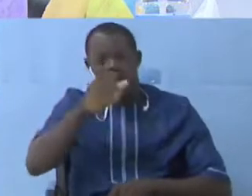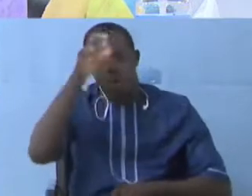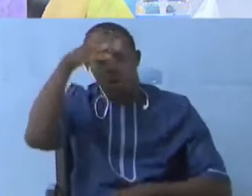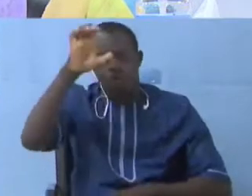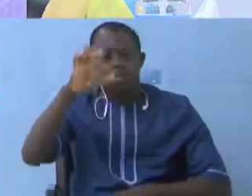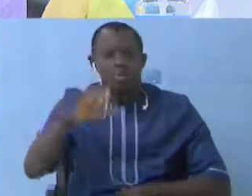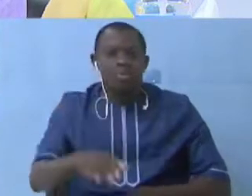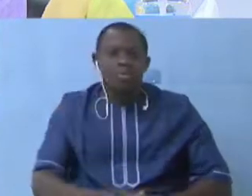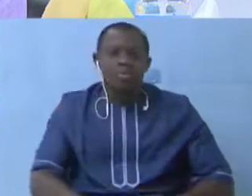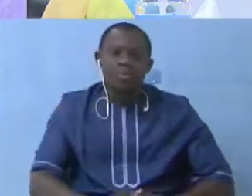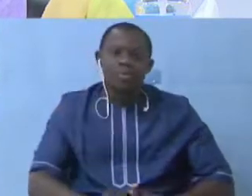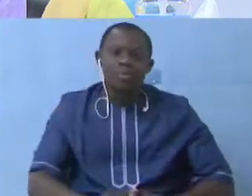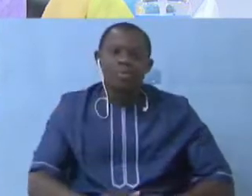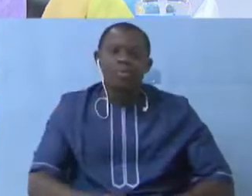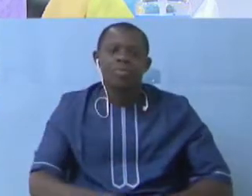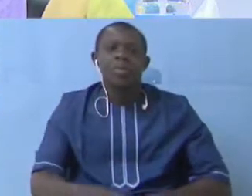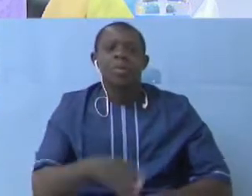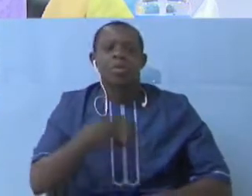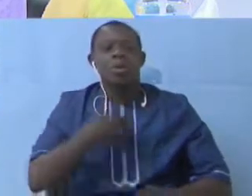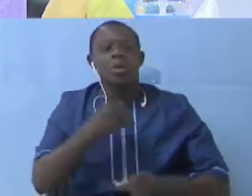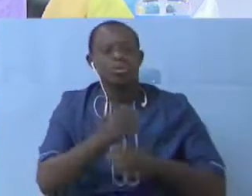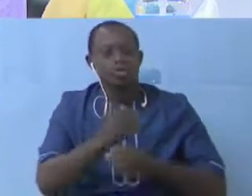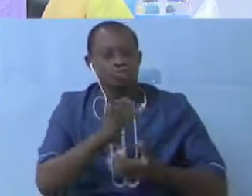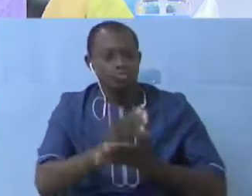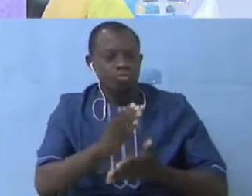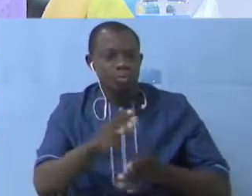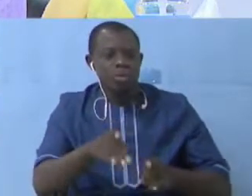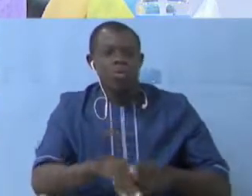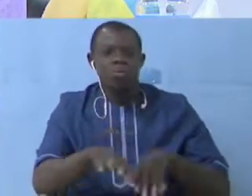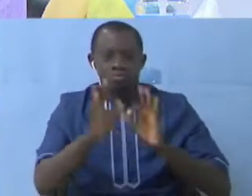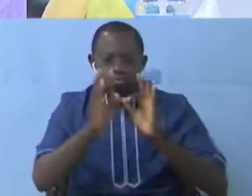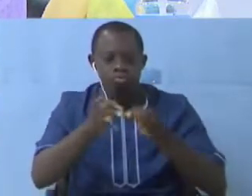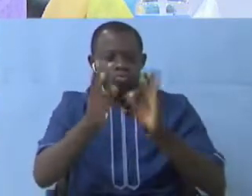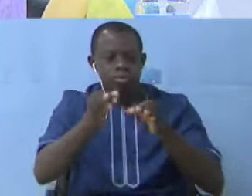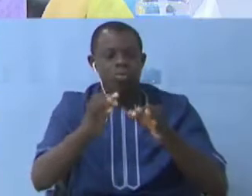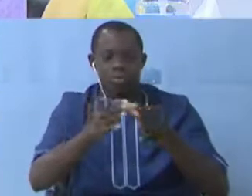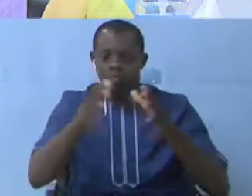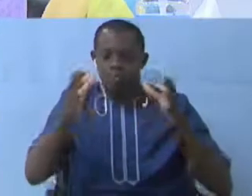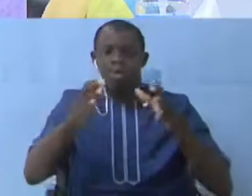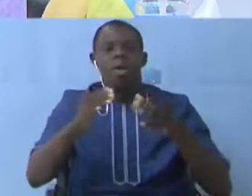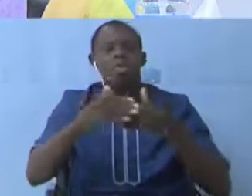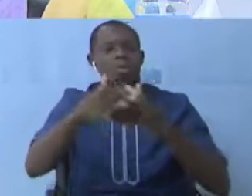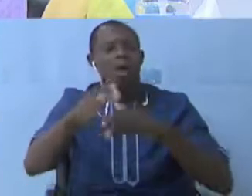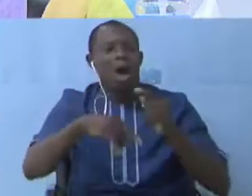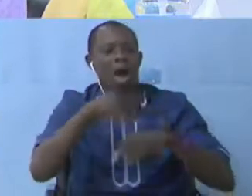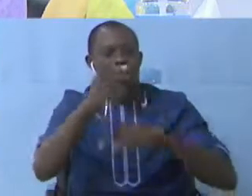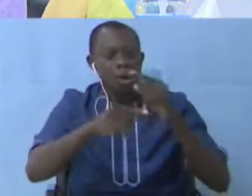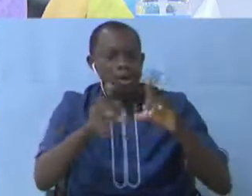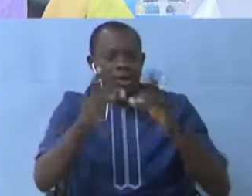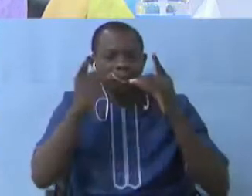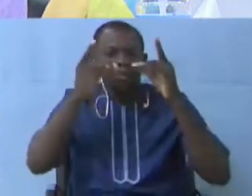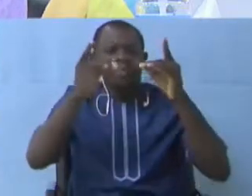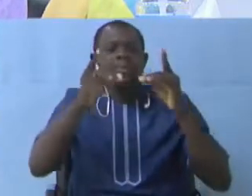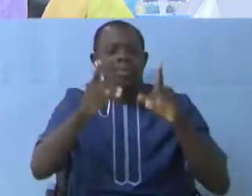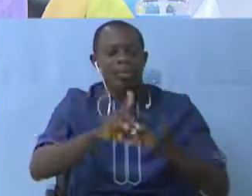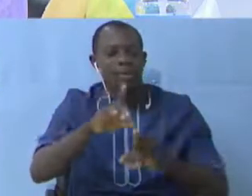African Commission to elaborate a declaration of principle. Madam